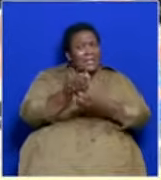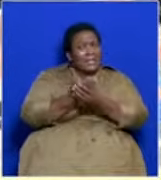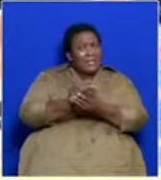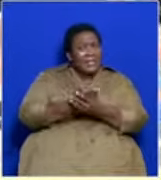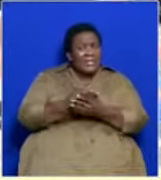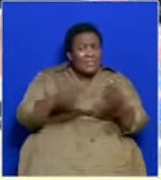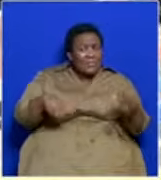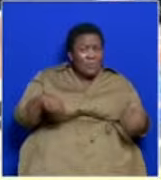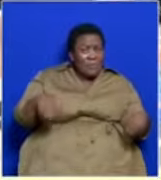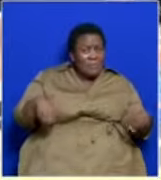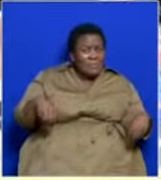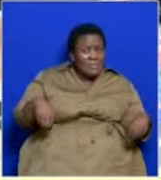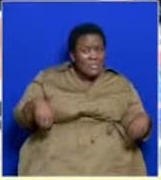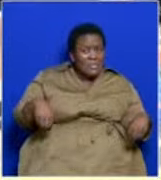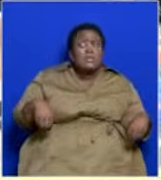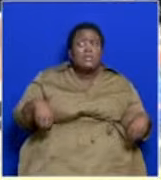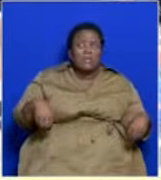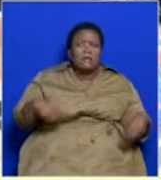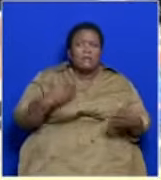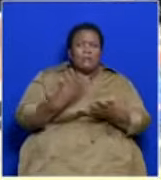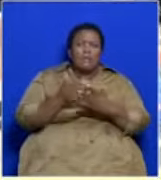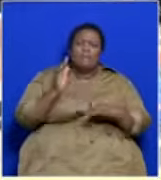if IPID